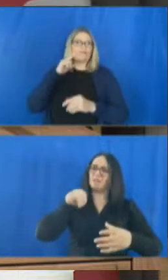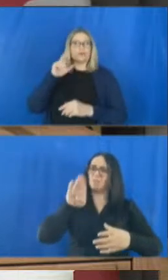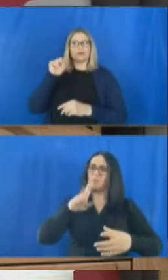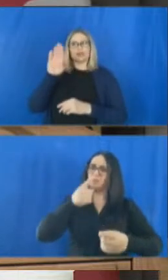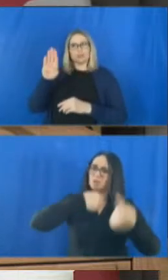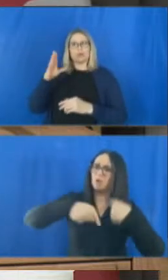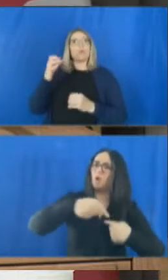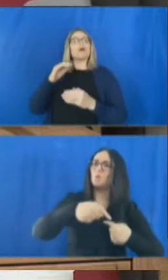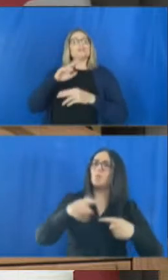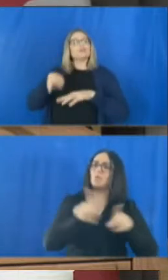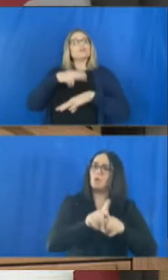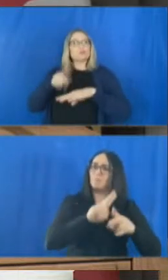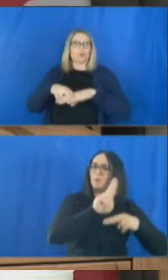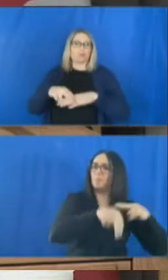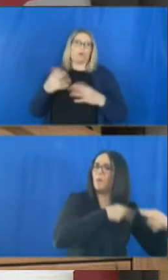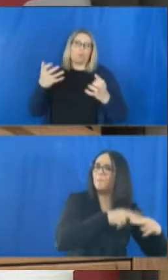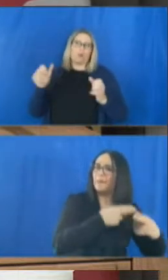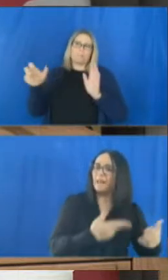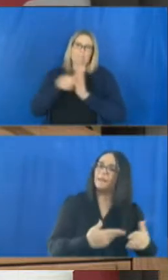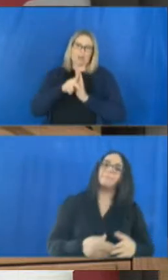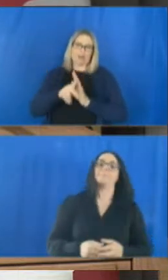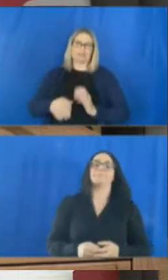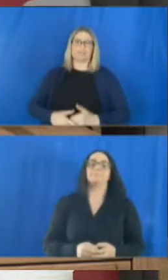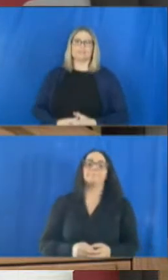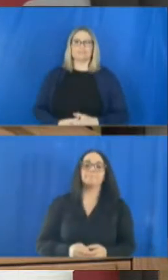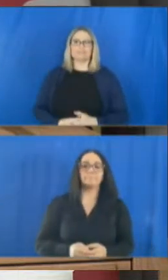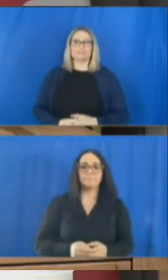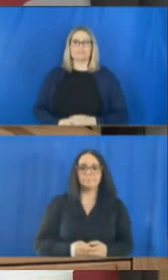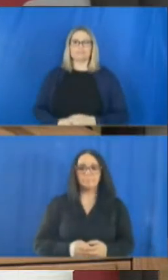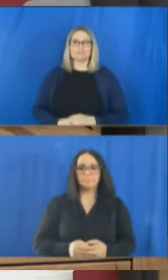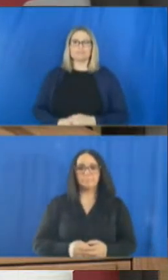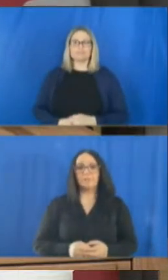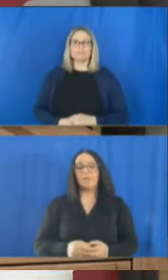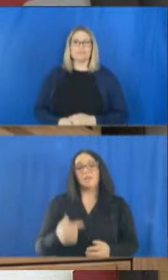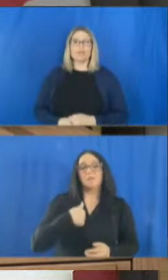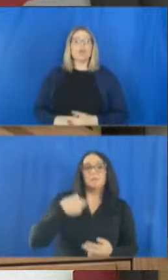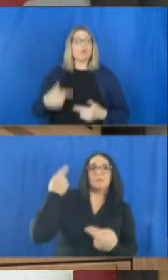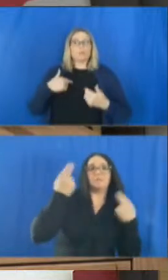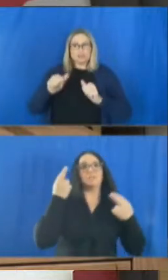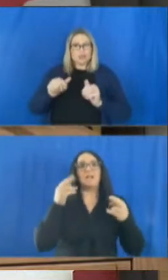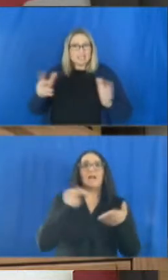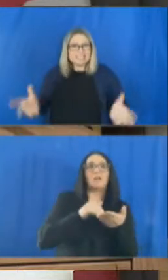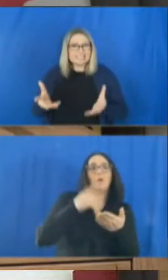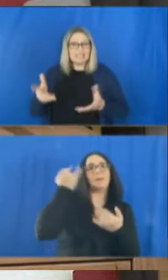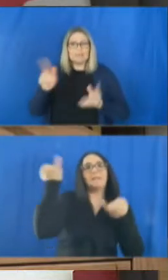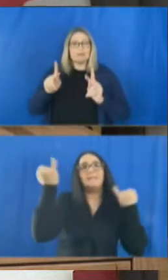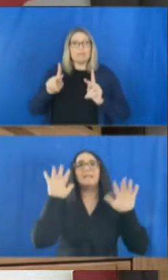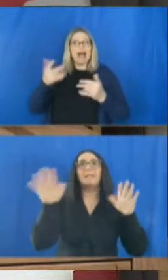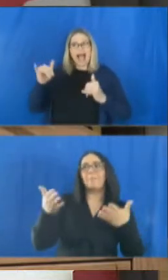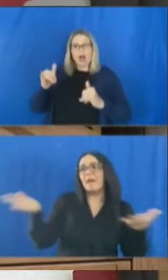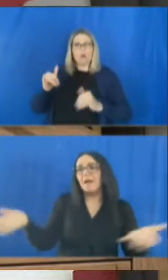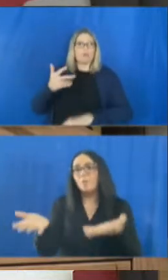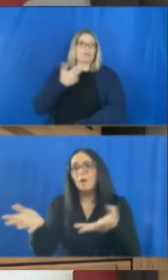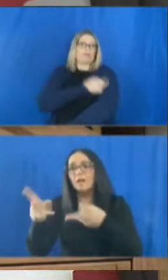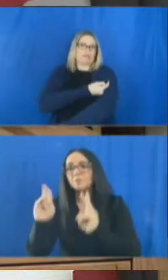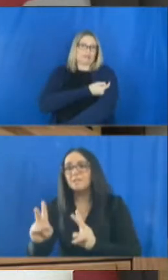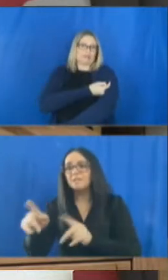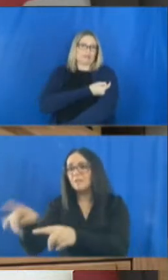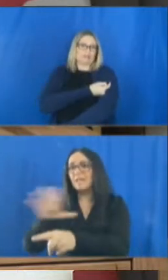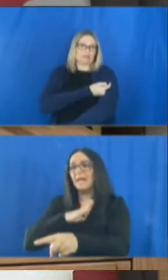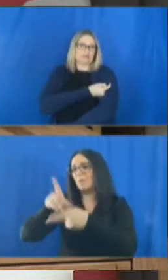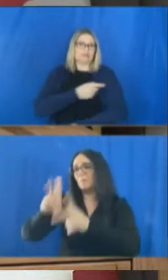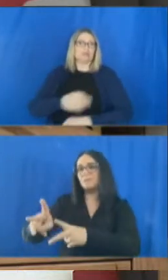so. Entre-temps, nous continuons de demander aux gens de se faire vacciner et